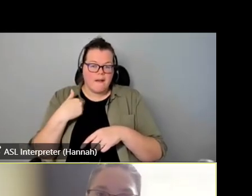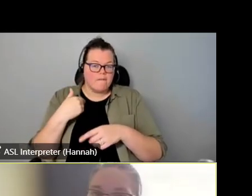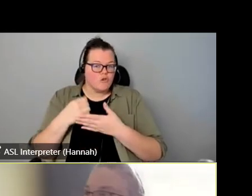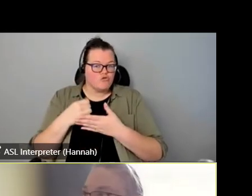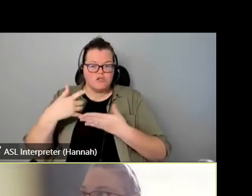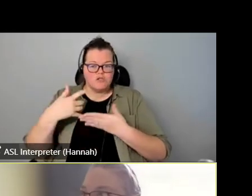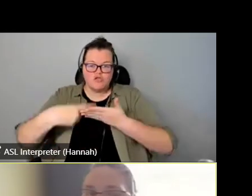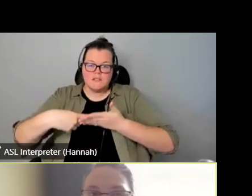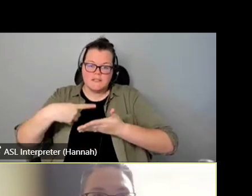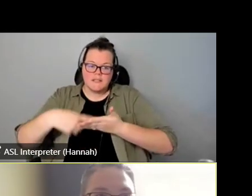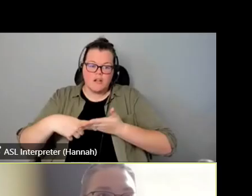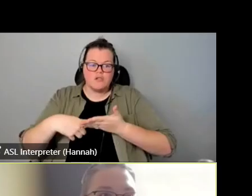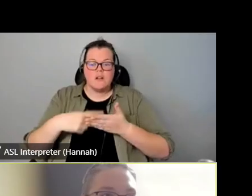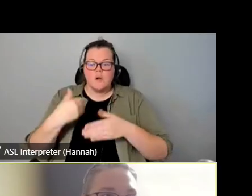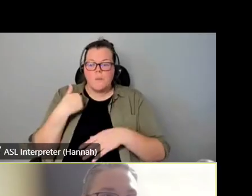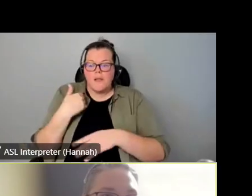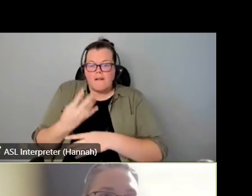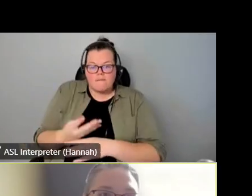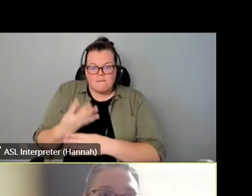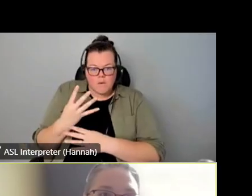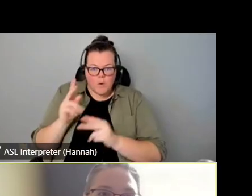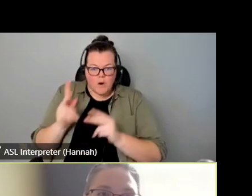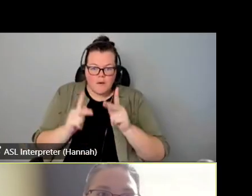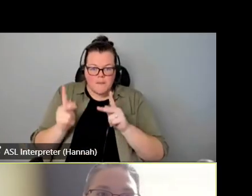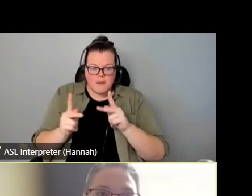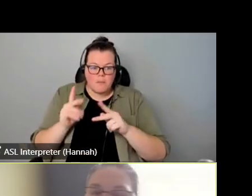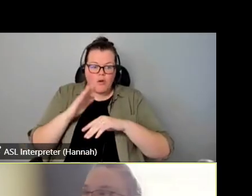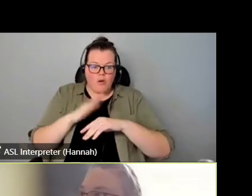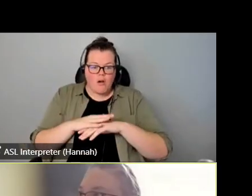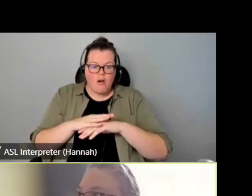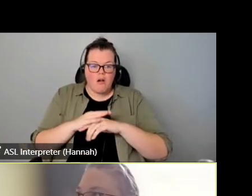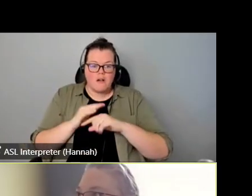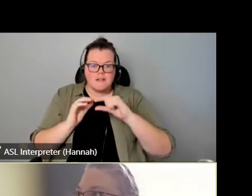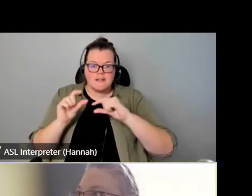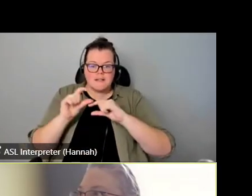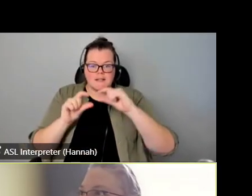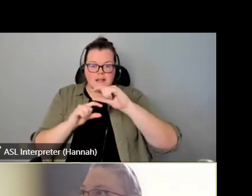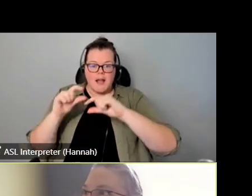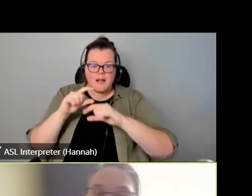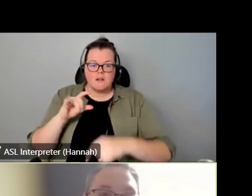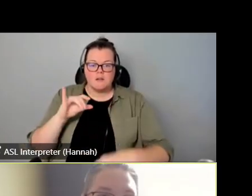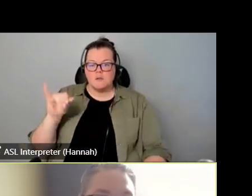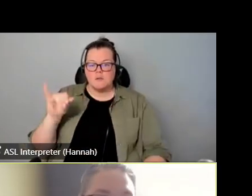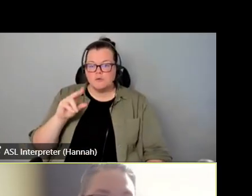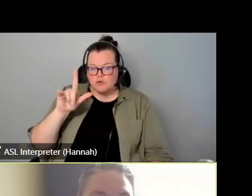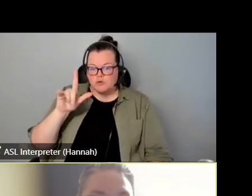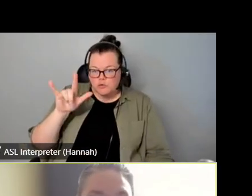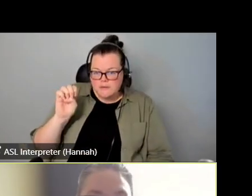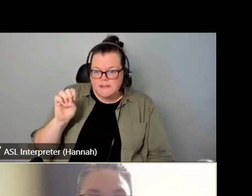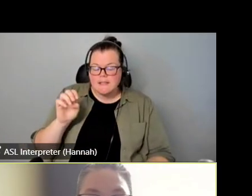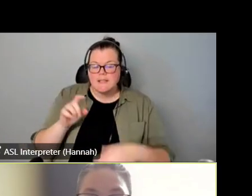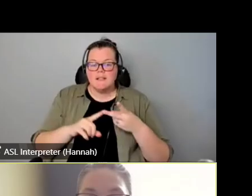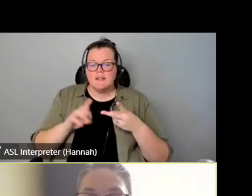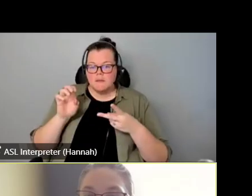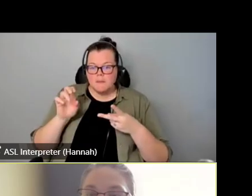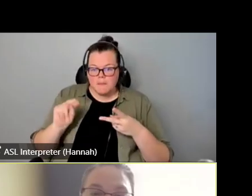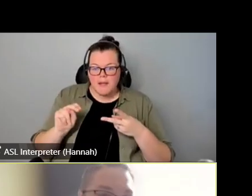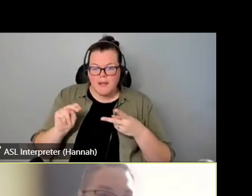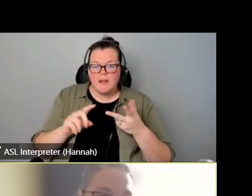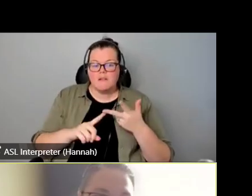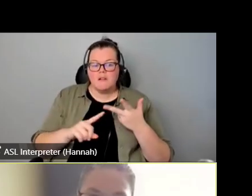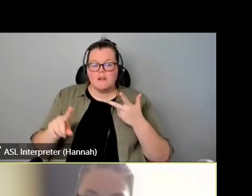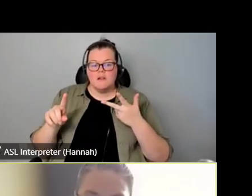now, and we actually have 4 people on the stack, it would be Julie, Anne, then Brianna, then Teresa.